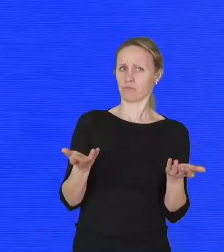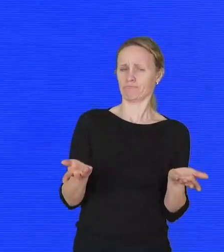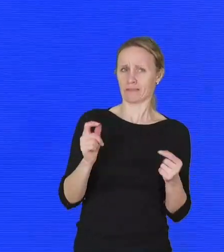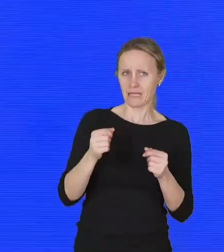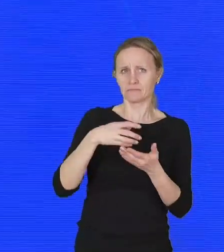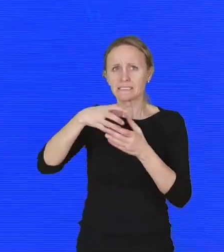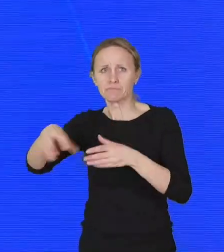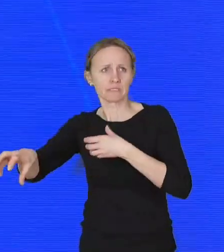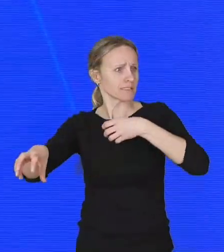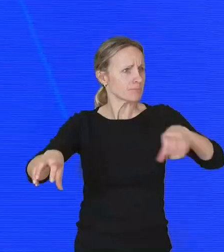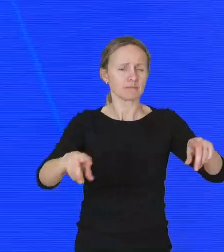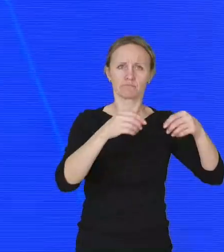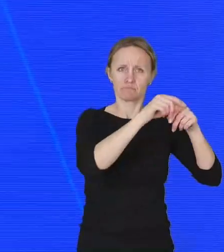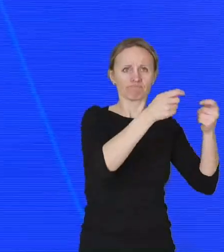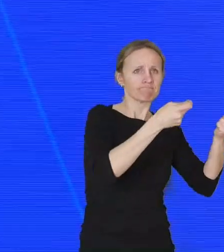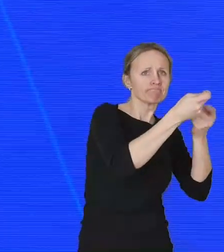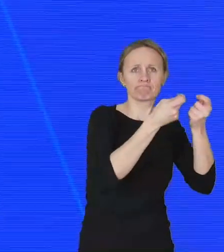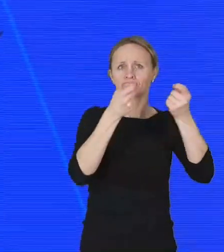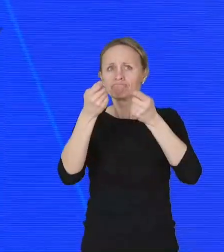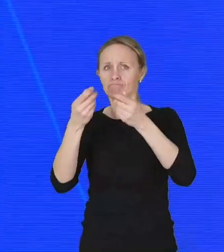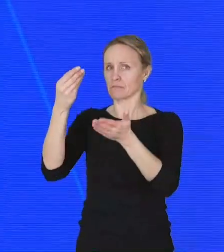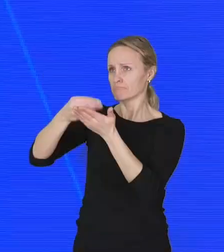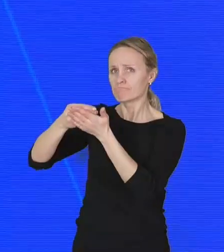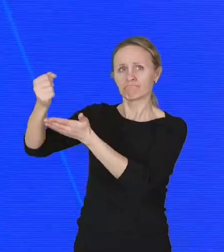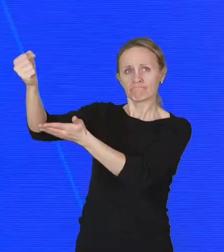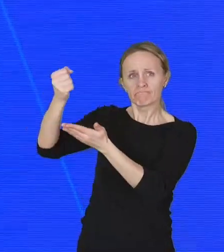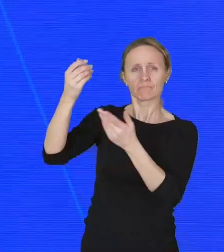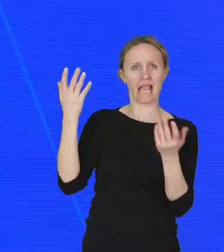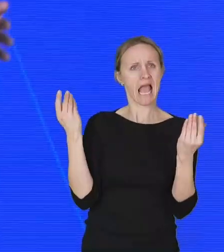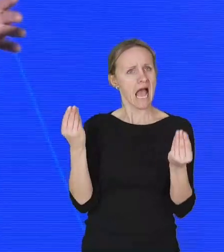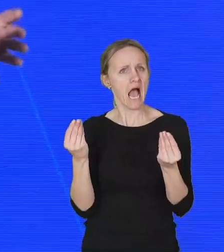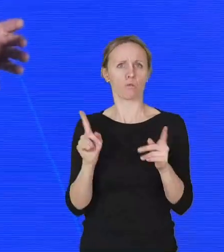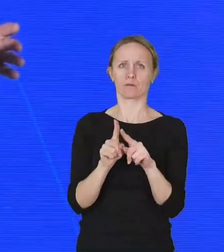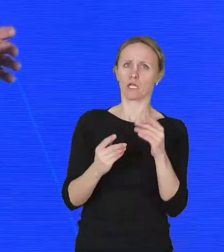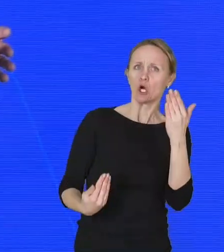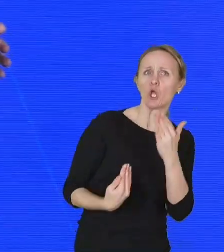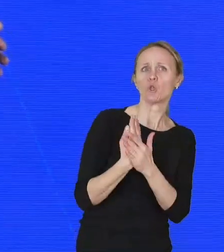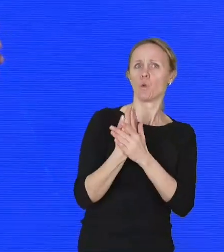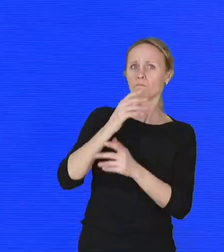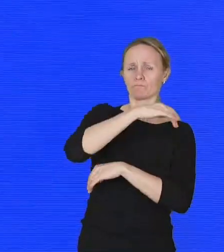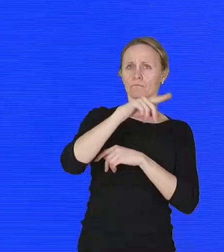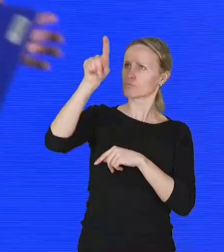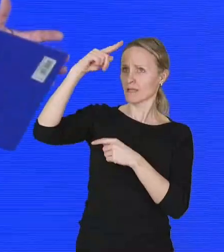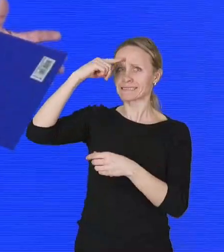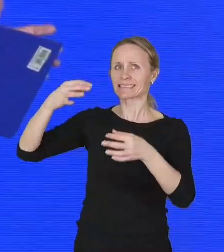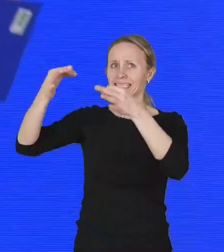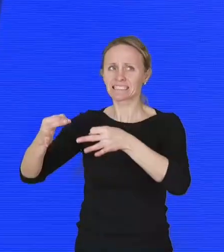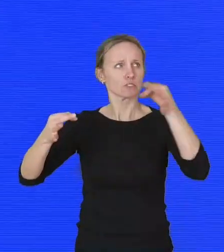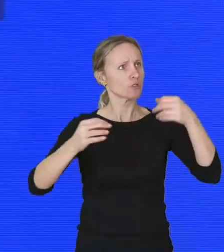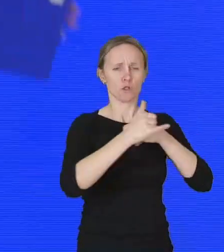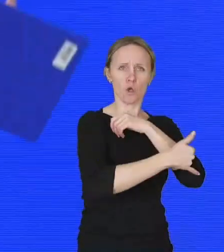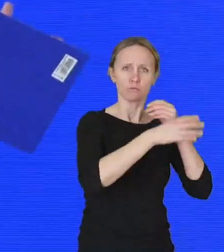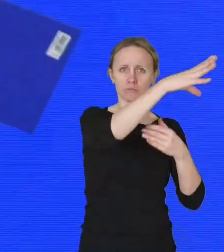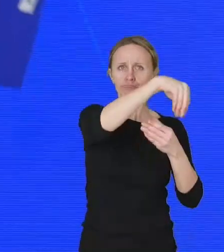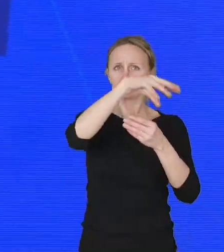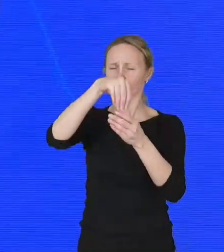think tanks that are promoting the concept that the cohesion policy is crowded out from the mainstream. So the mainstream at the moment is